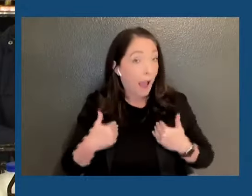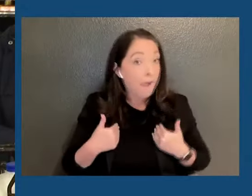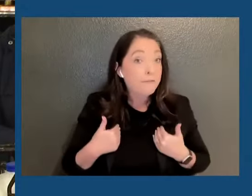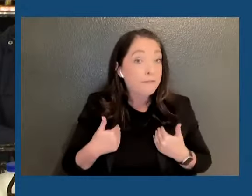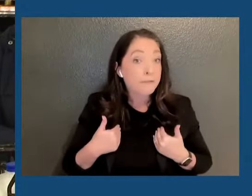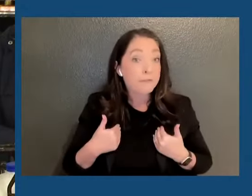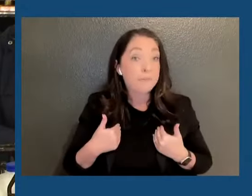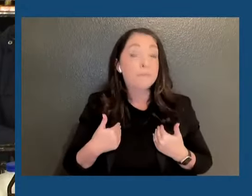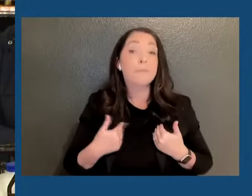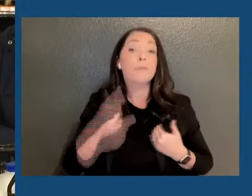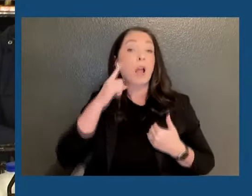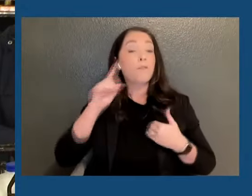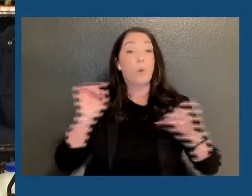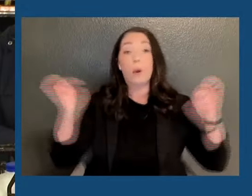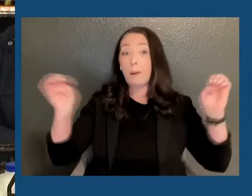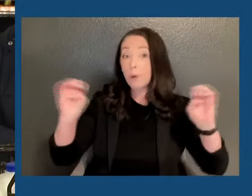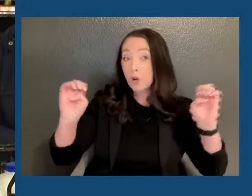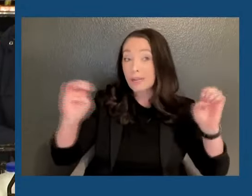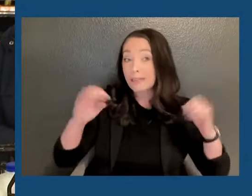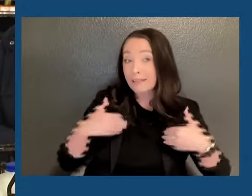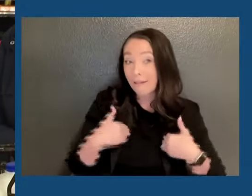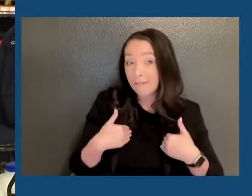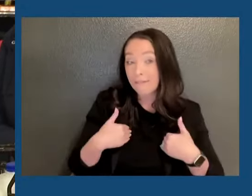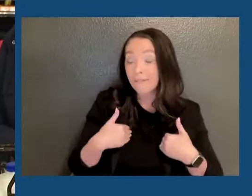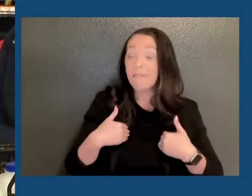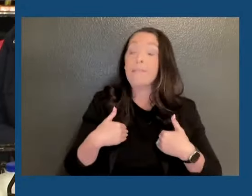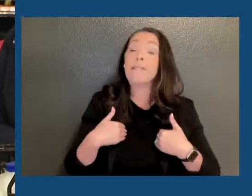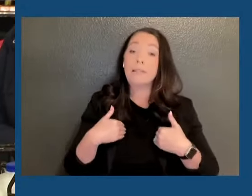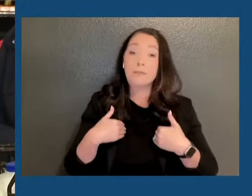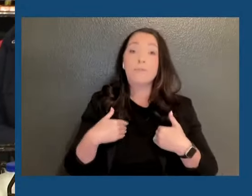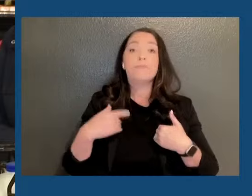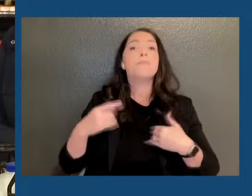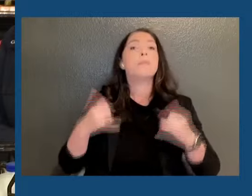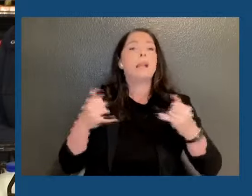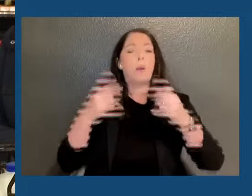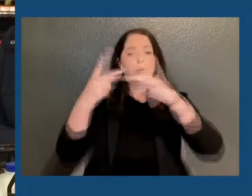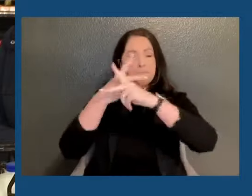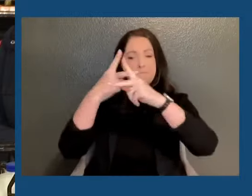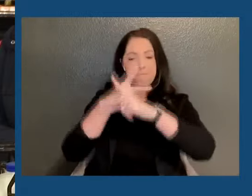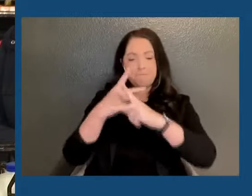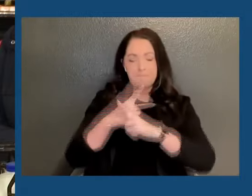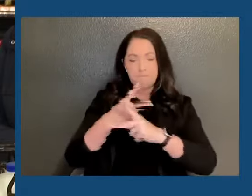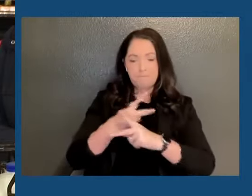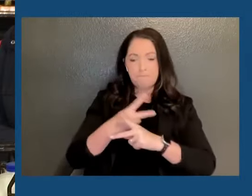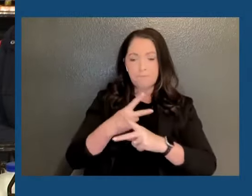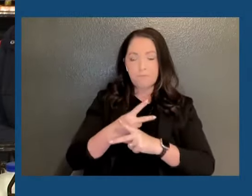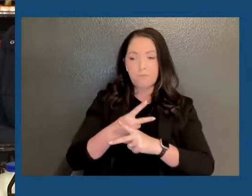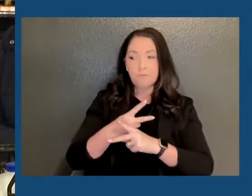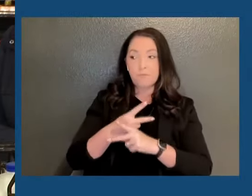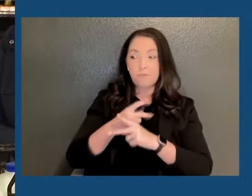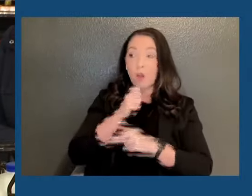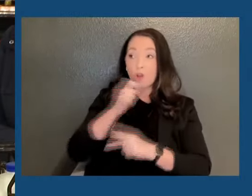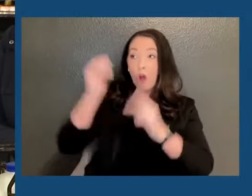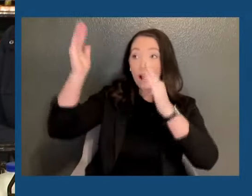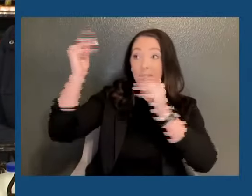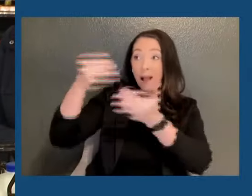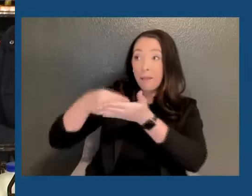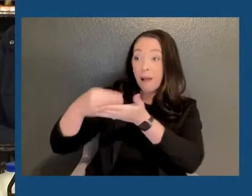for emergencies, and calculating that we had unanticipated revenues, that is there. So I'm